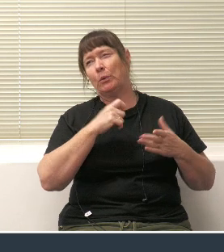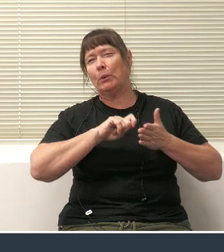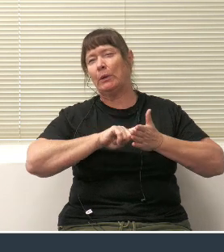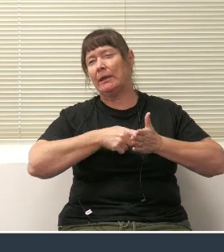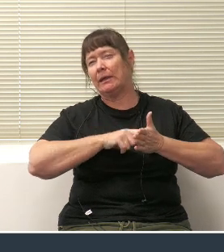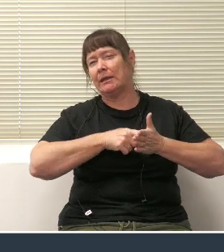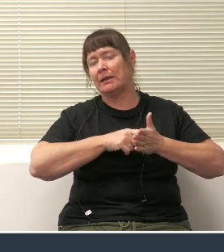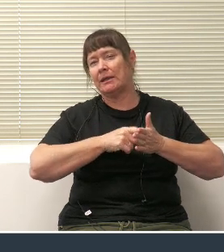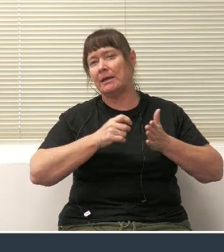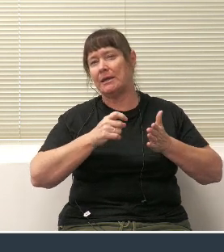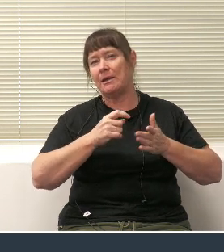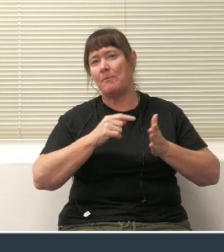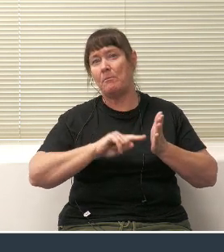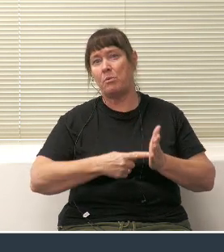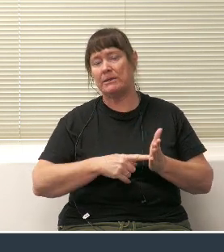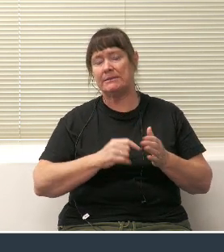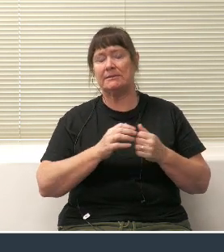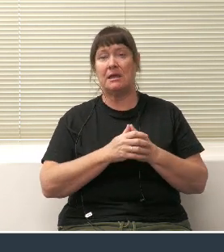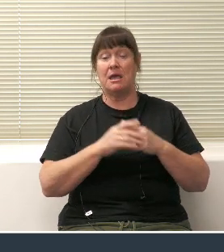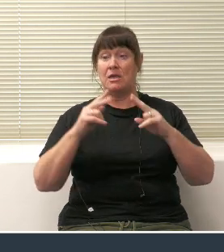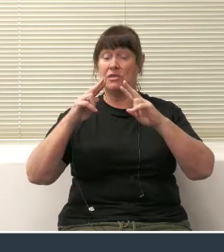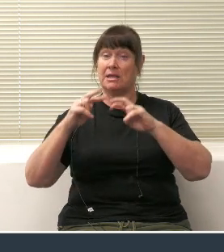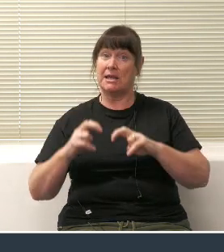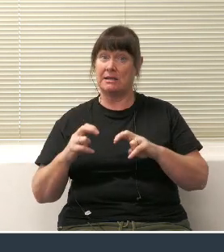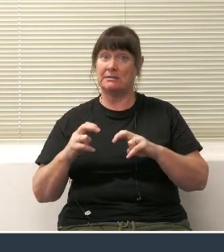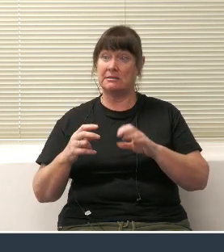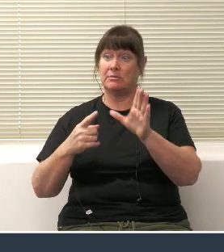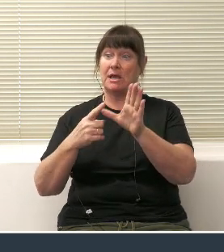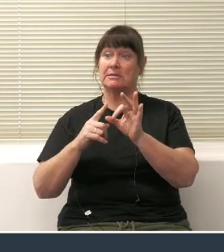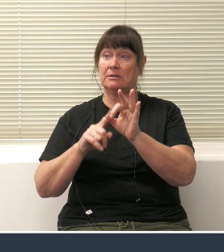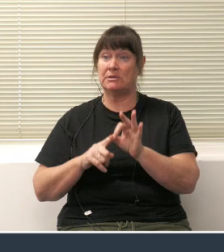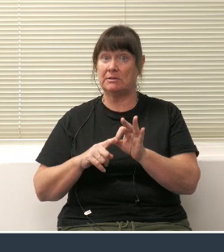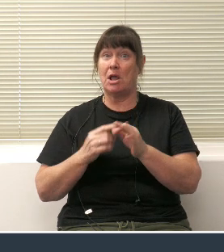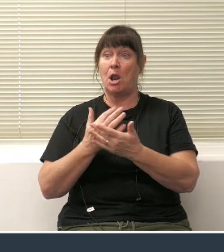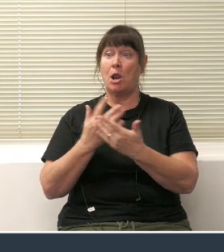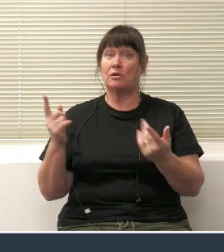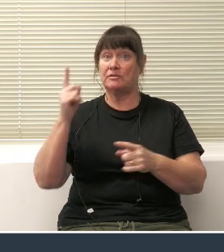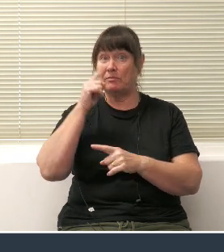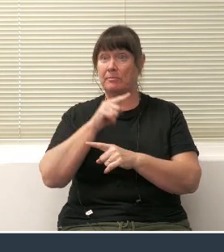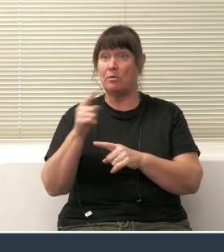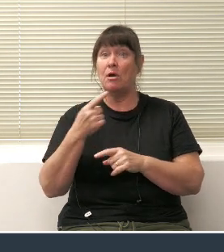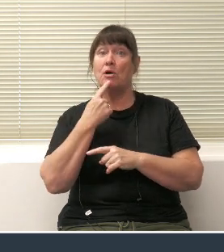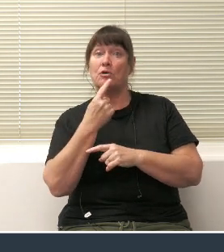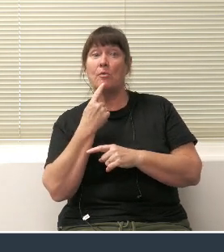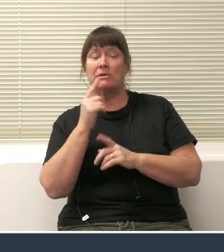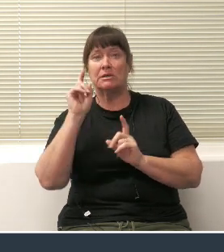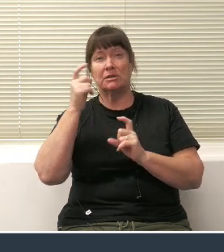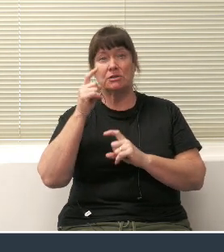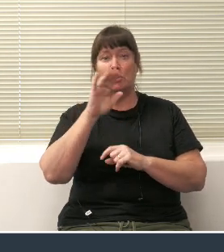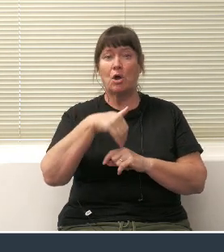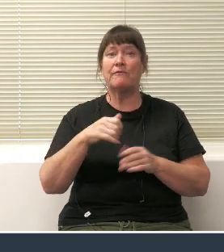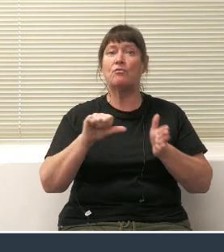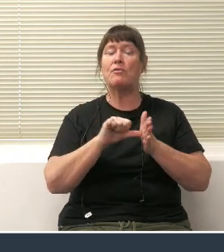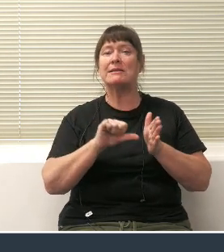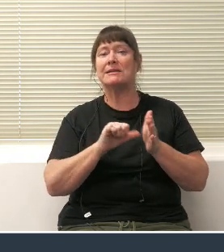report. So the analysis when answering the question showed that many respondents commented on their concern around the